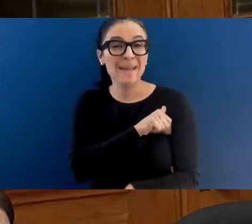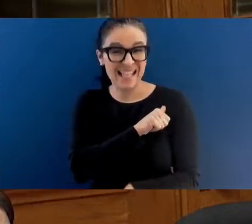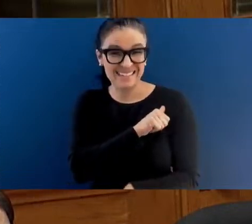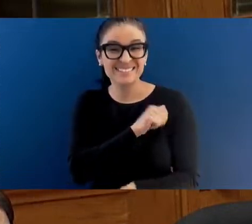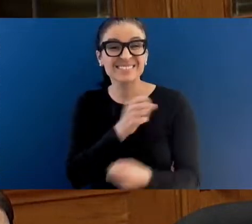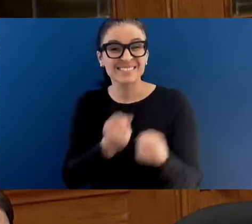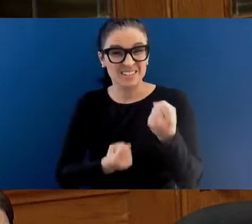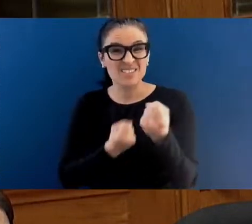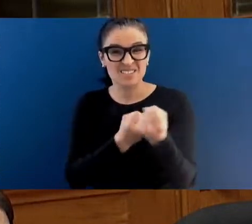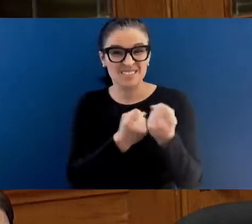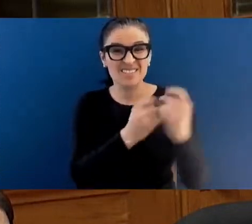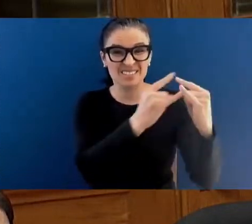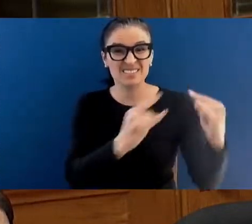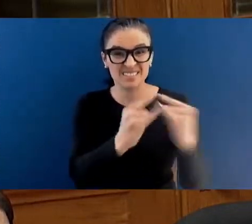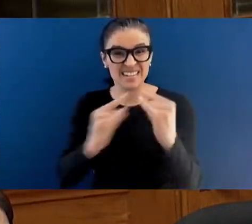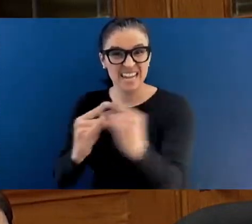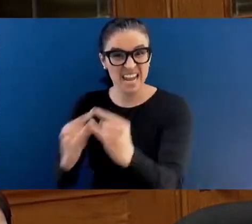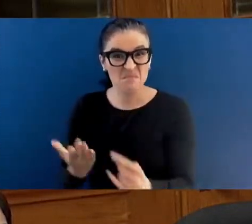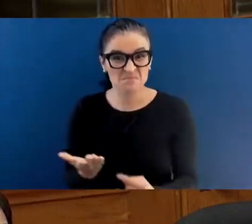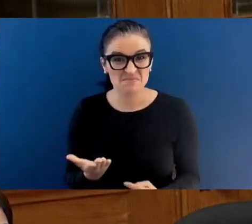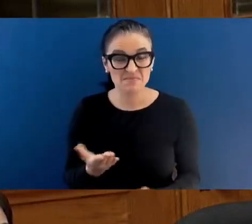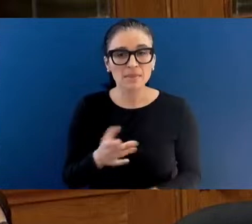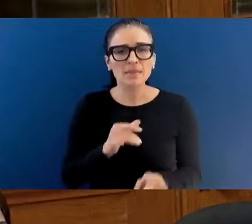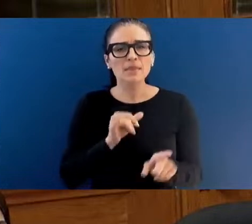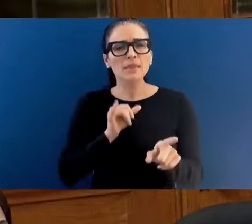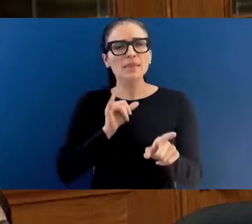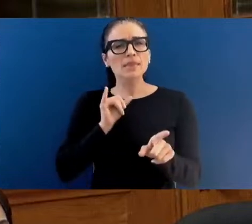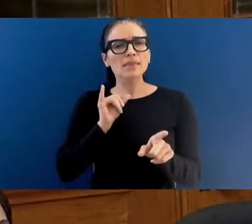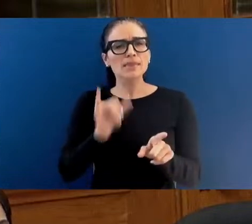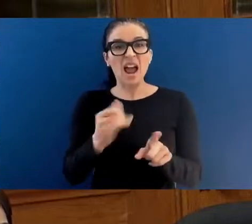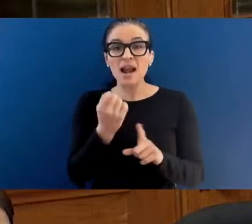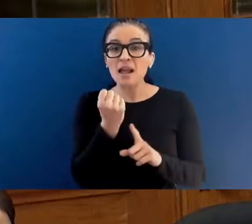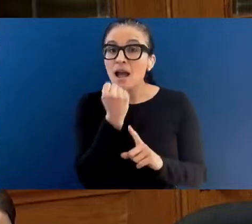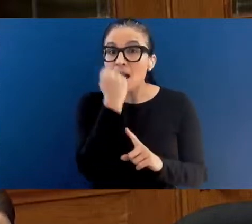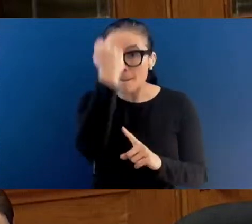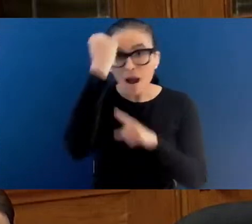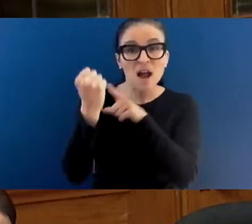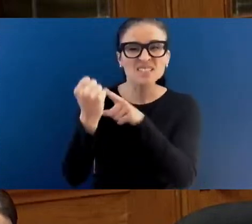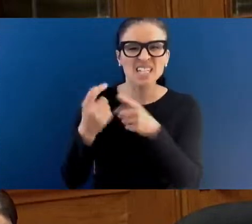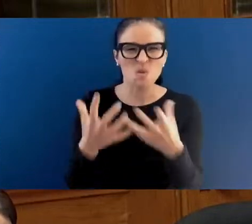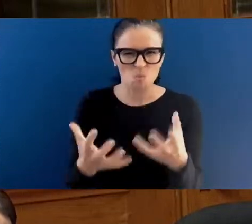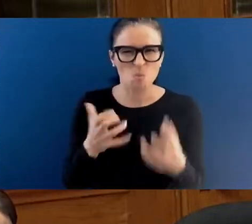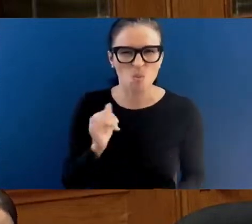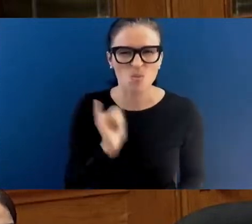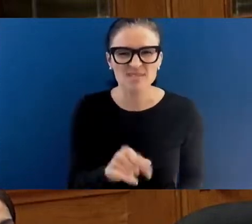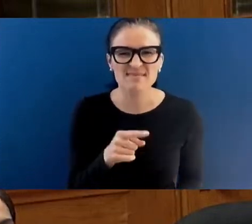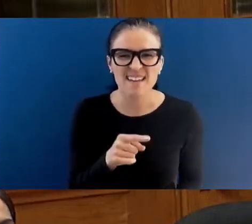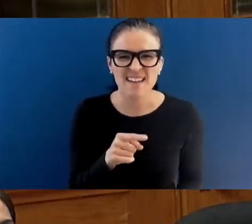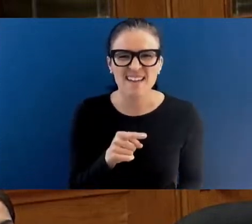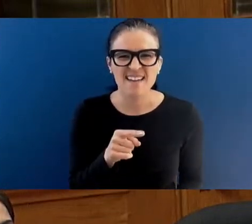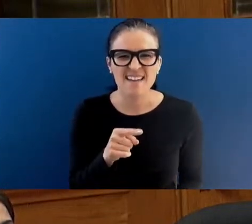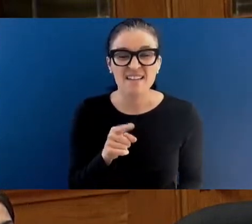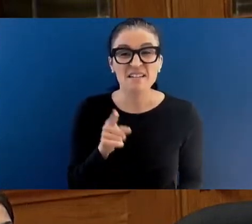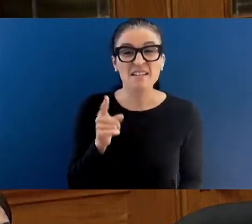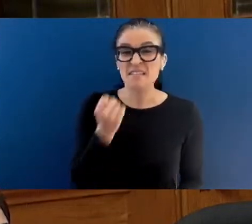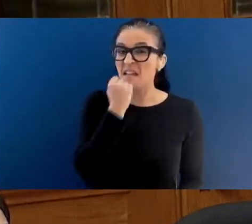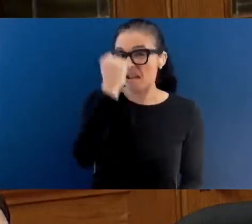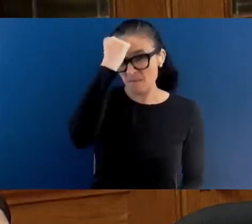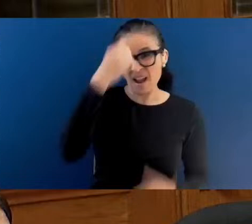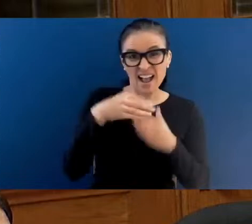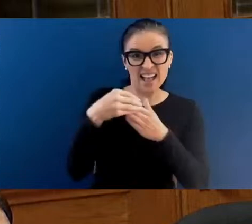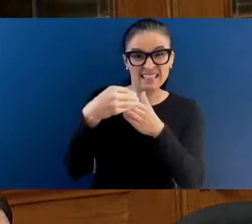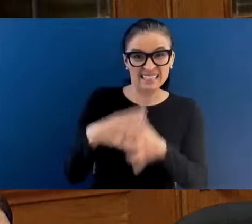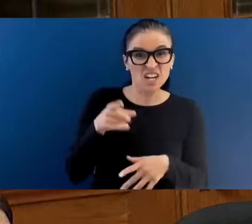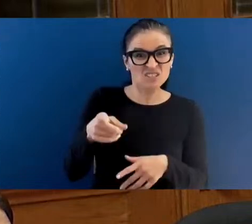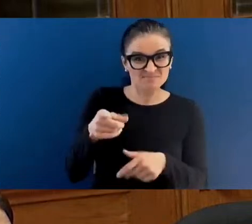group Samandon's leader, Charlotte Cates, an American who has been charged with public incitement